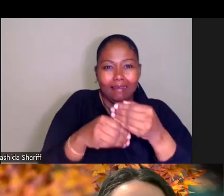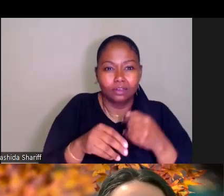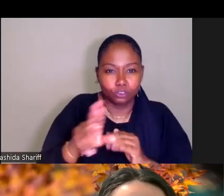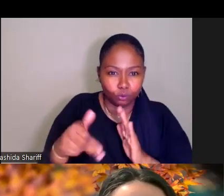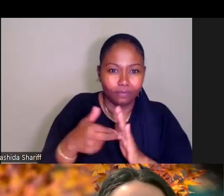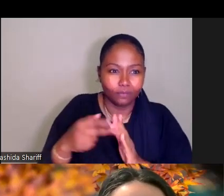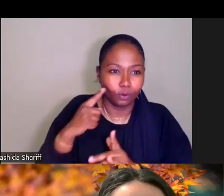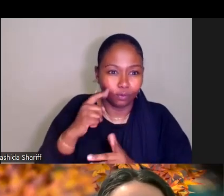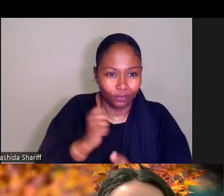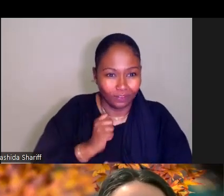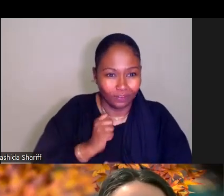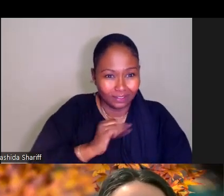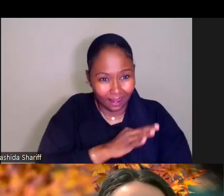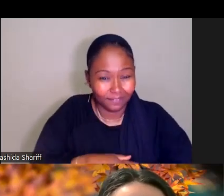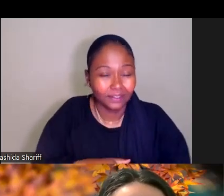staff.